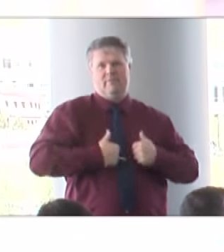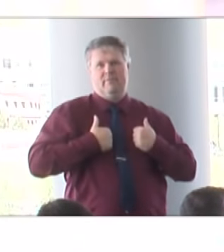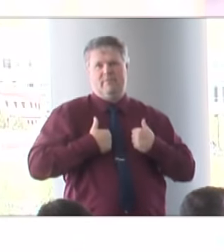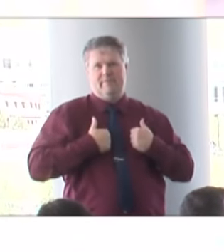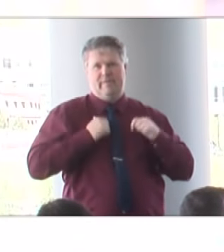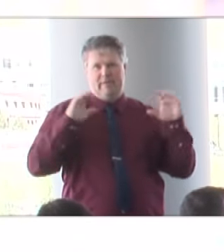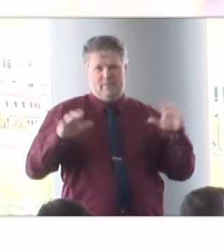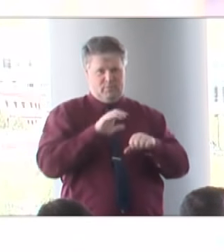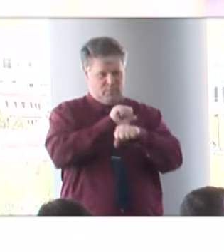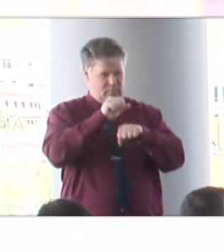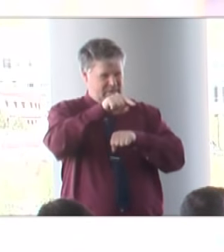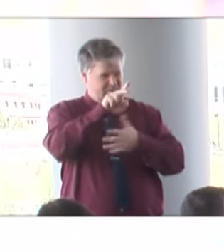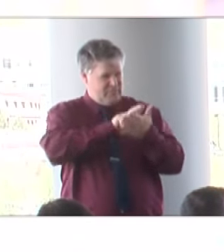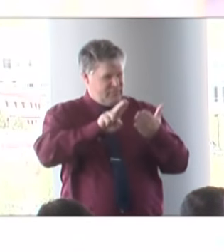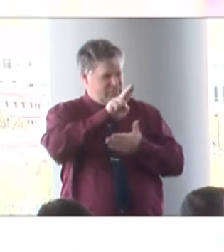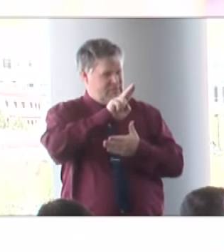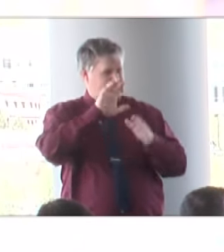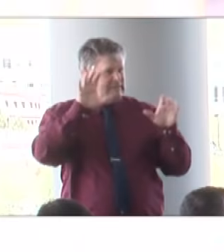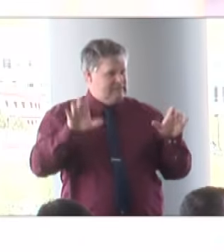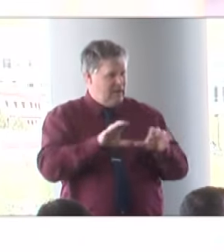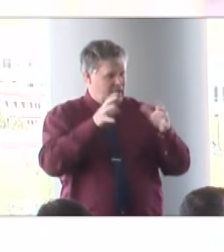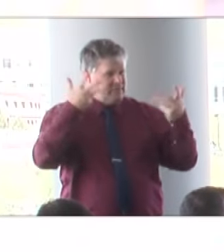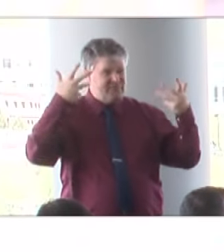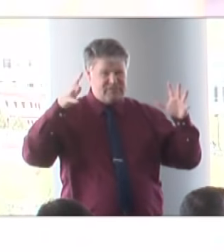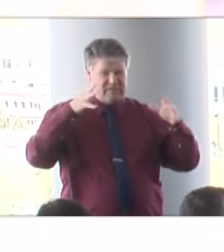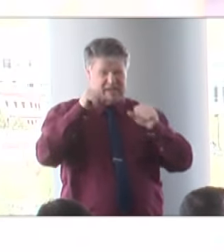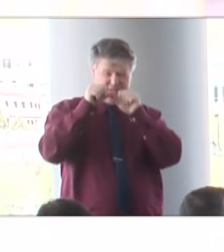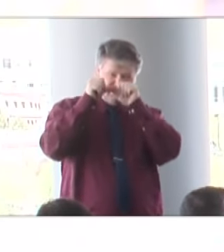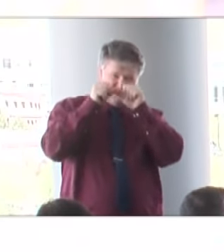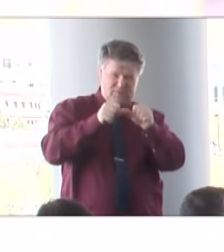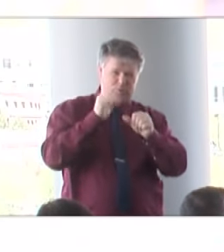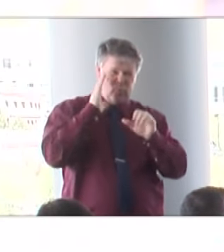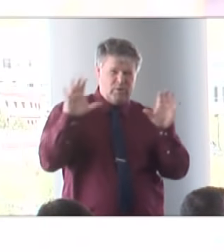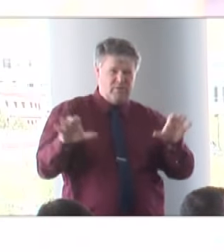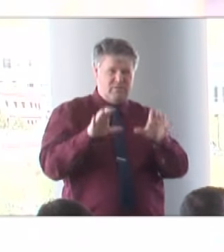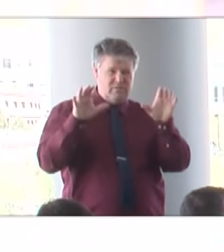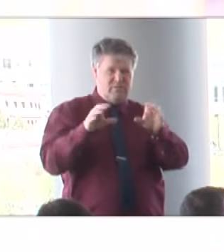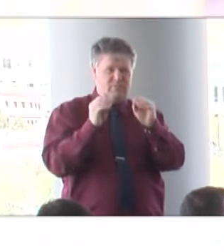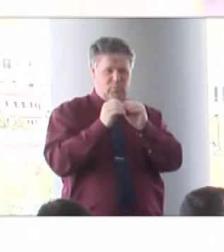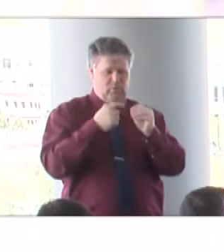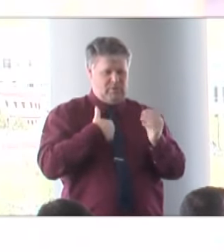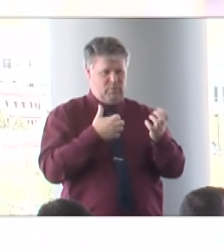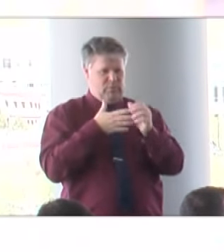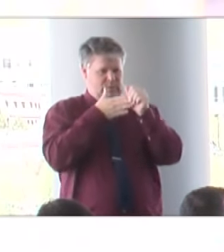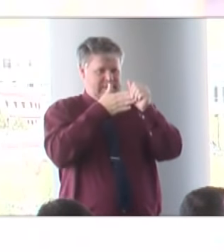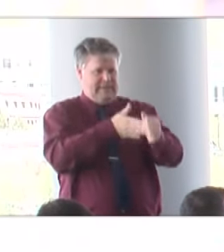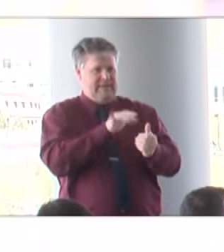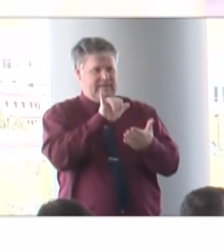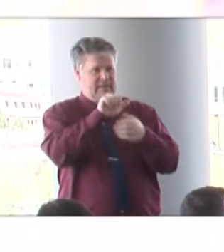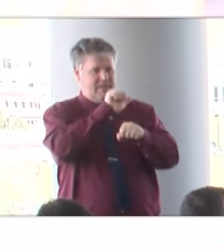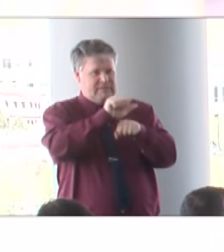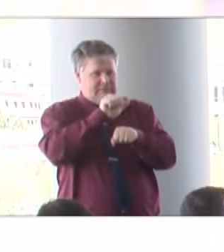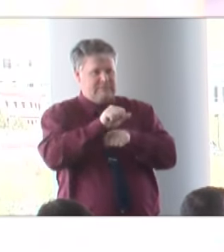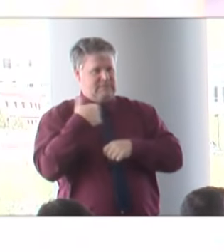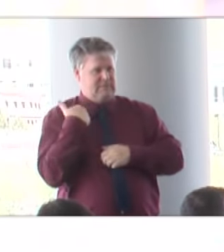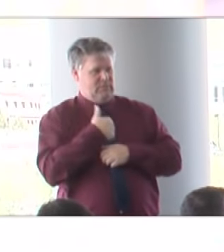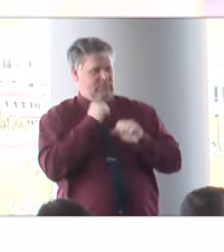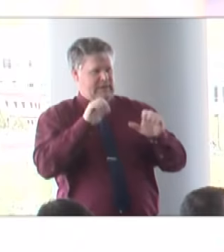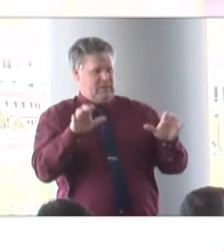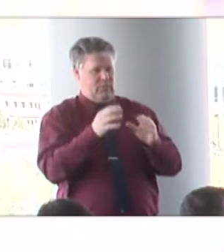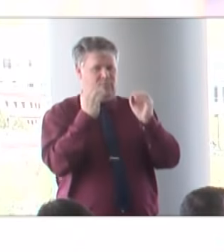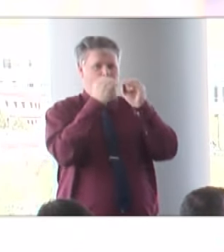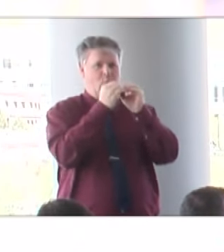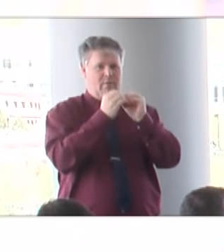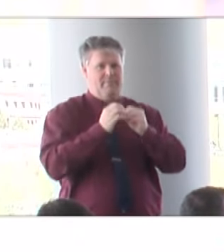the work that this university has done and continues to do. I want to lead that effort so we can do even